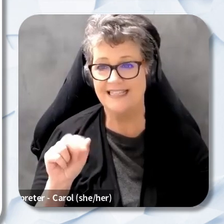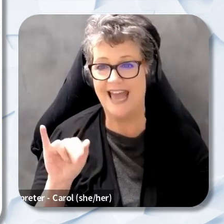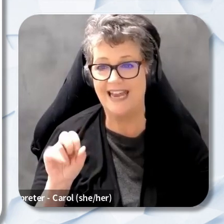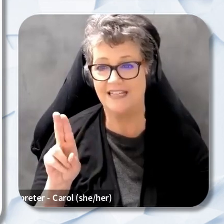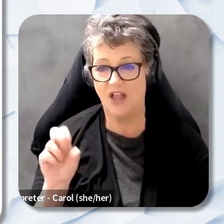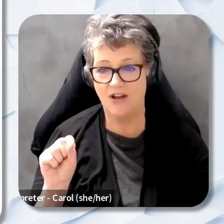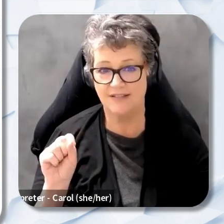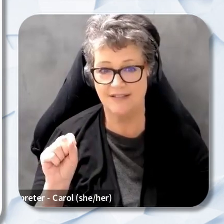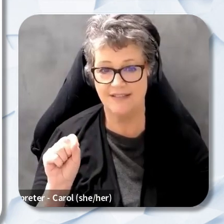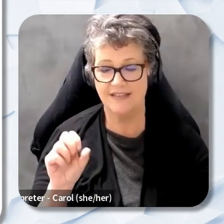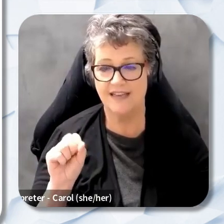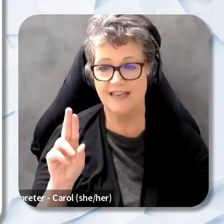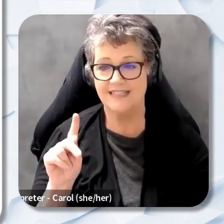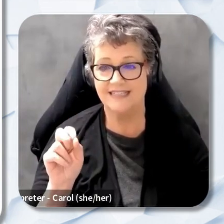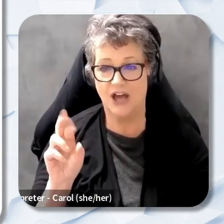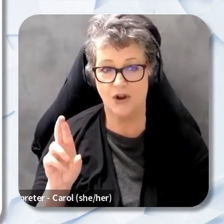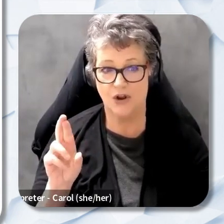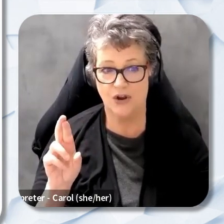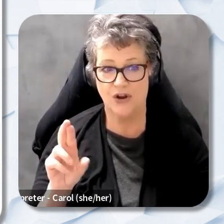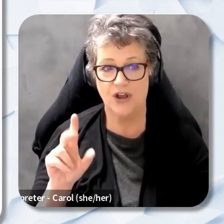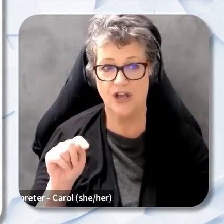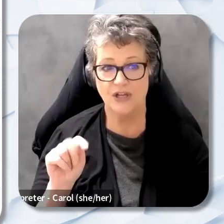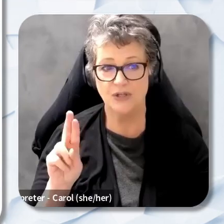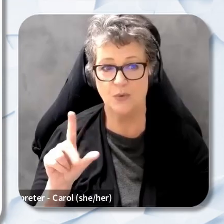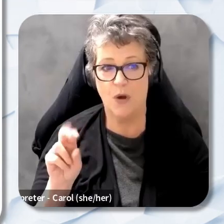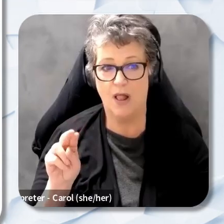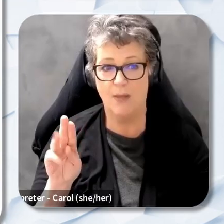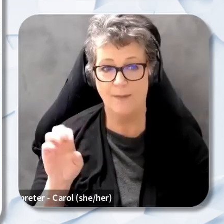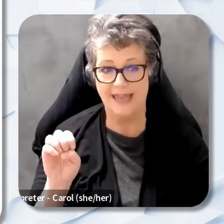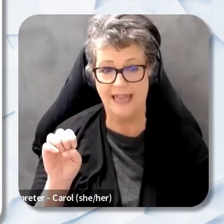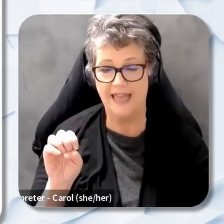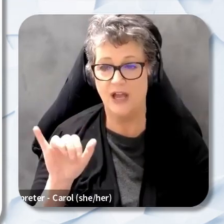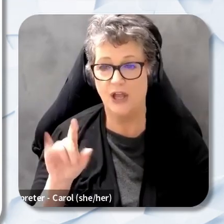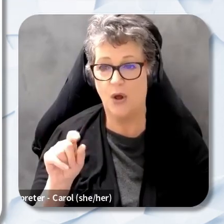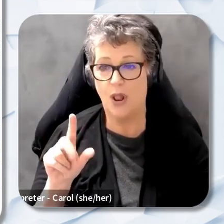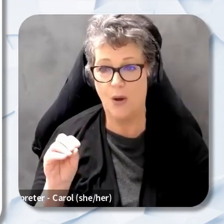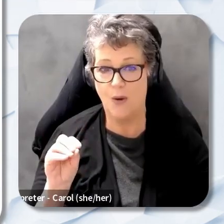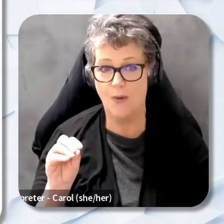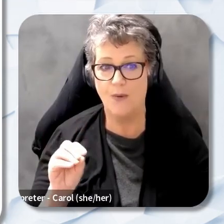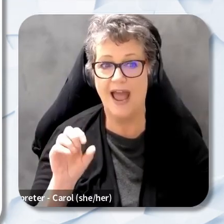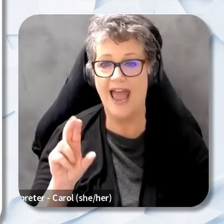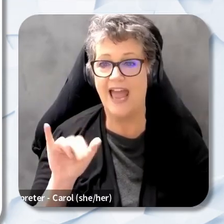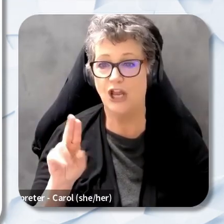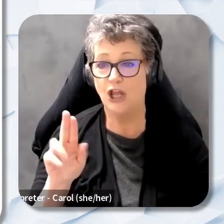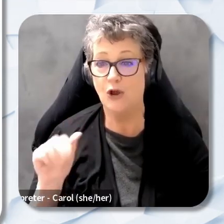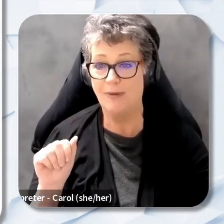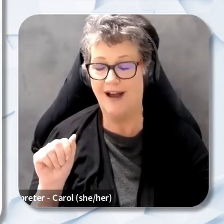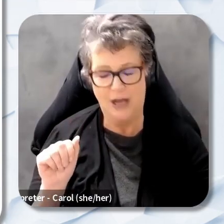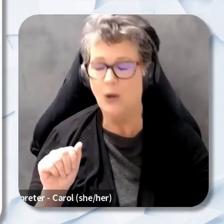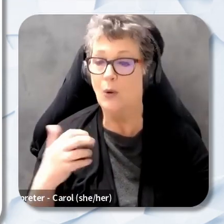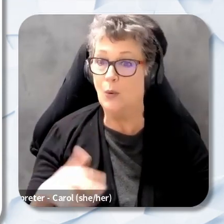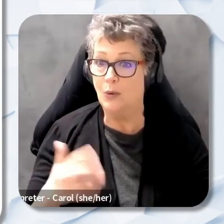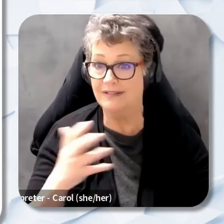Stanislaus, Sutter, Tuolumne, Yolo, and Yuba region. That was a mouthful.